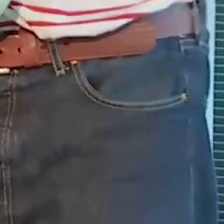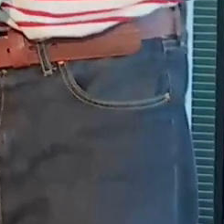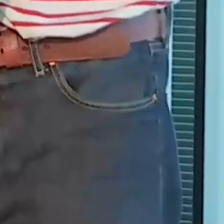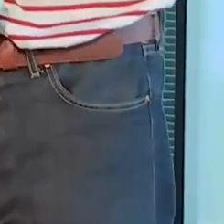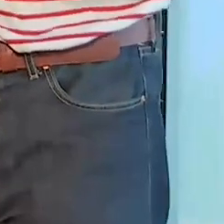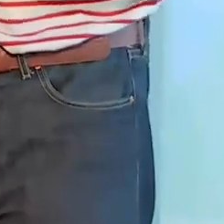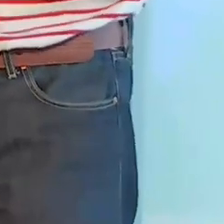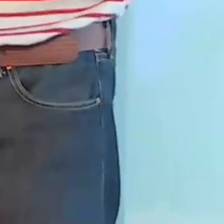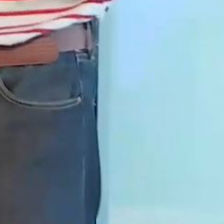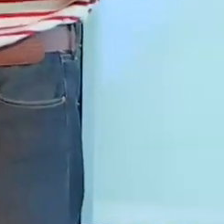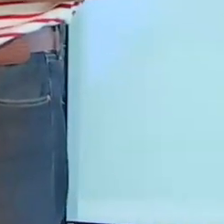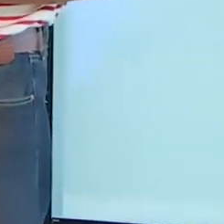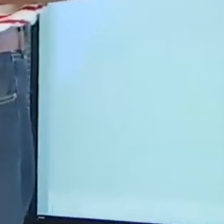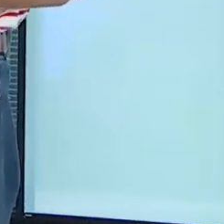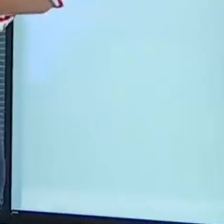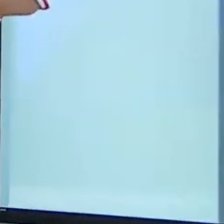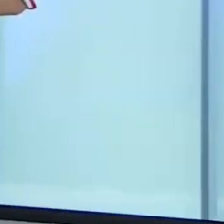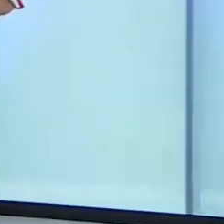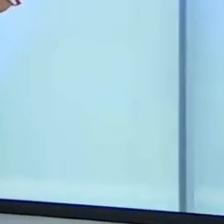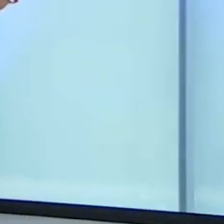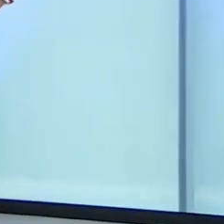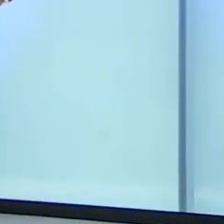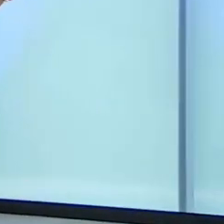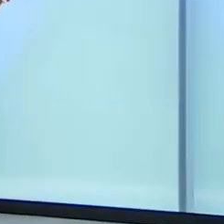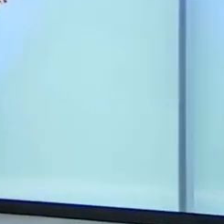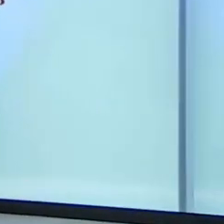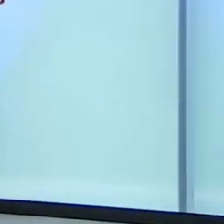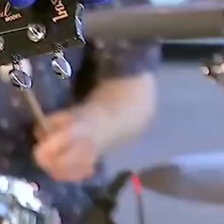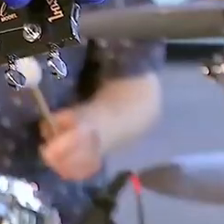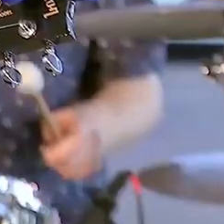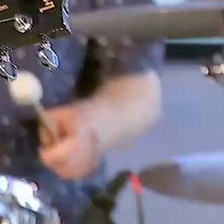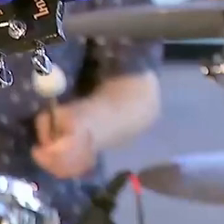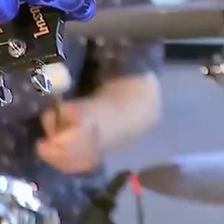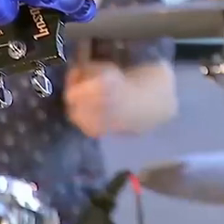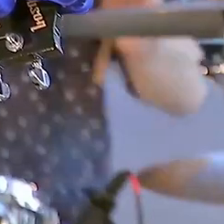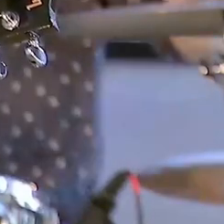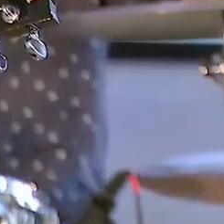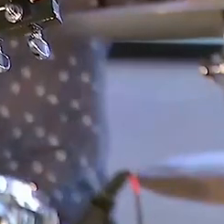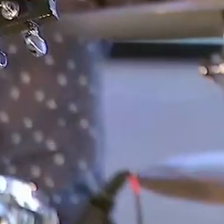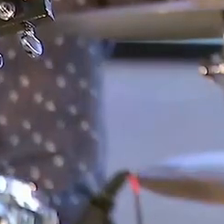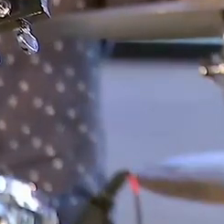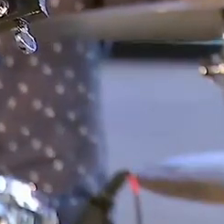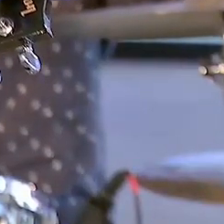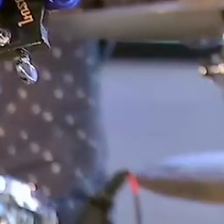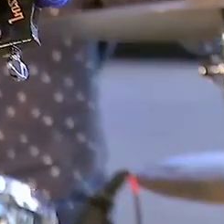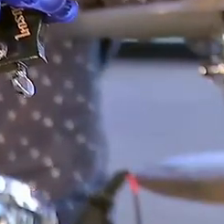weeps. I don't know why nobody told you